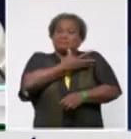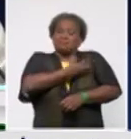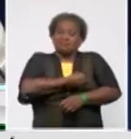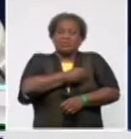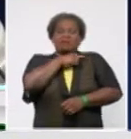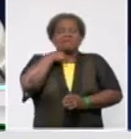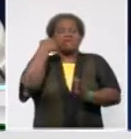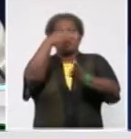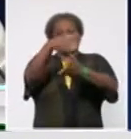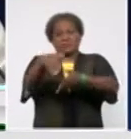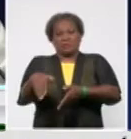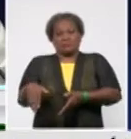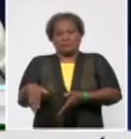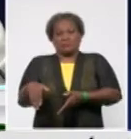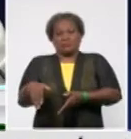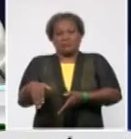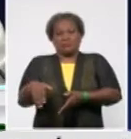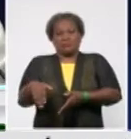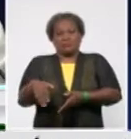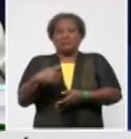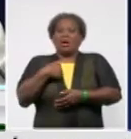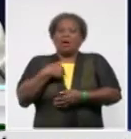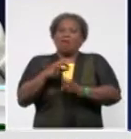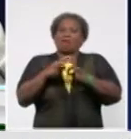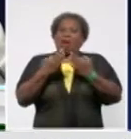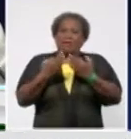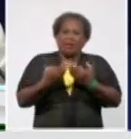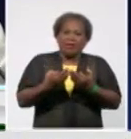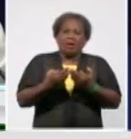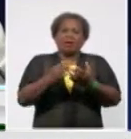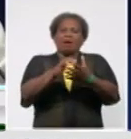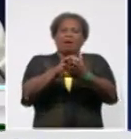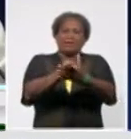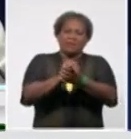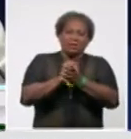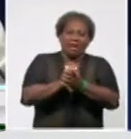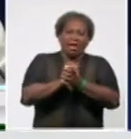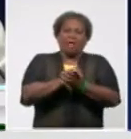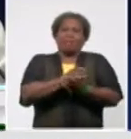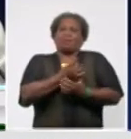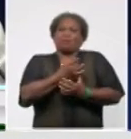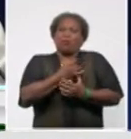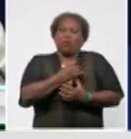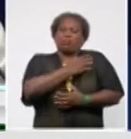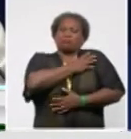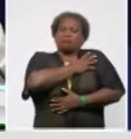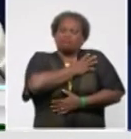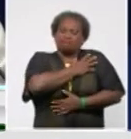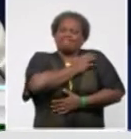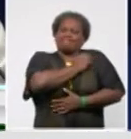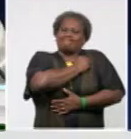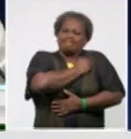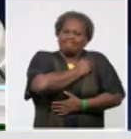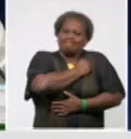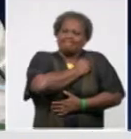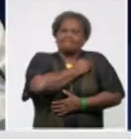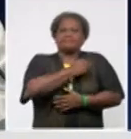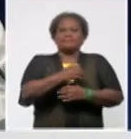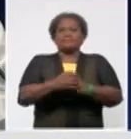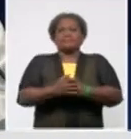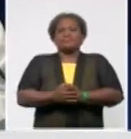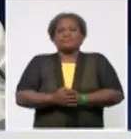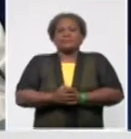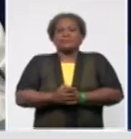being hospitalized, he suffered from shortness of breath and fever. The patient did not evolve